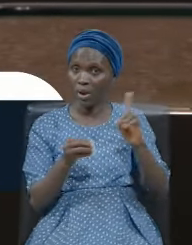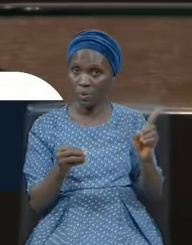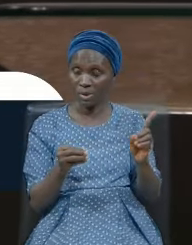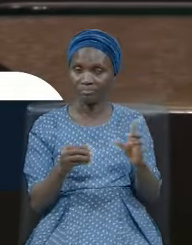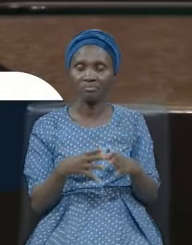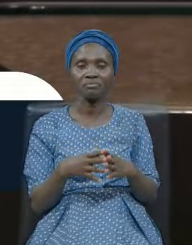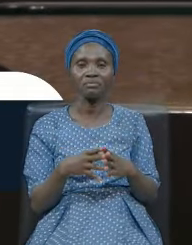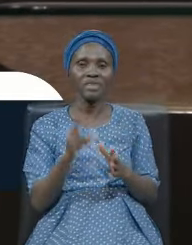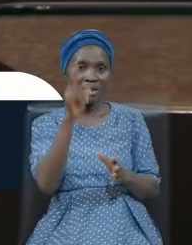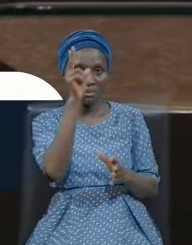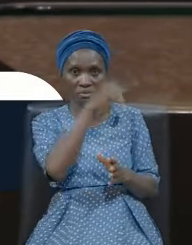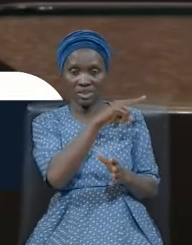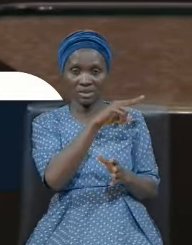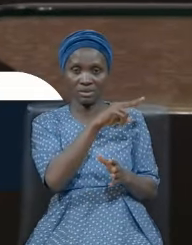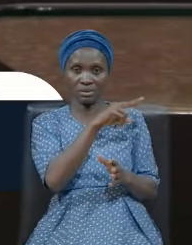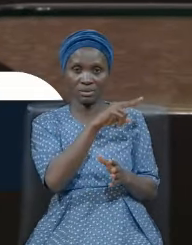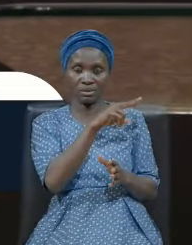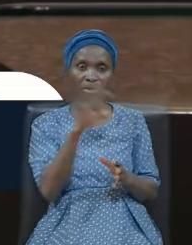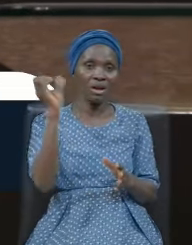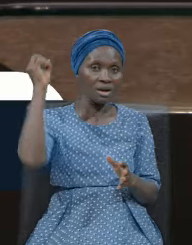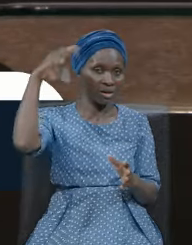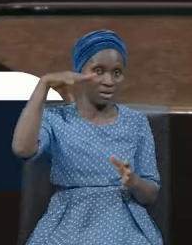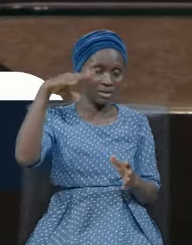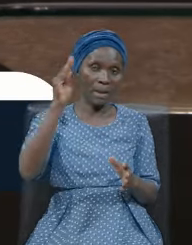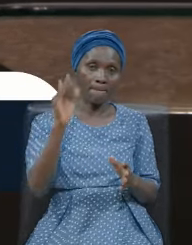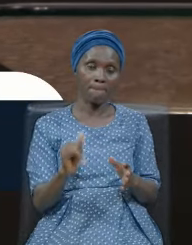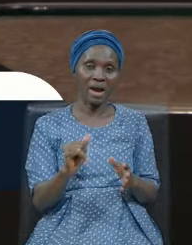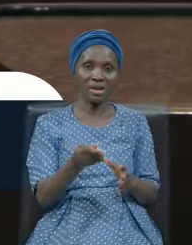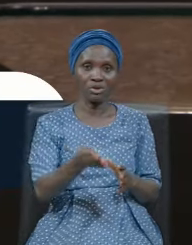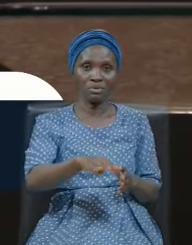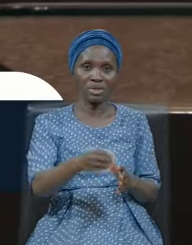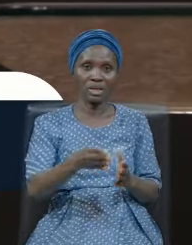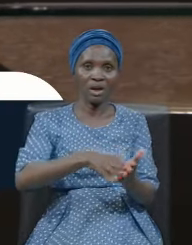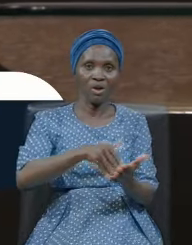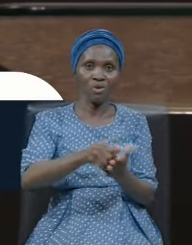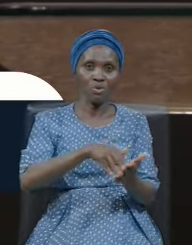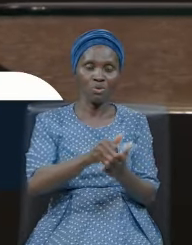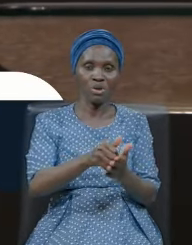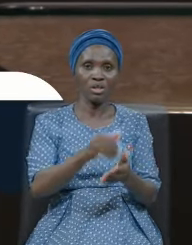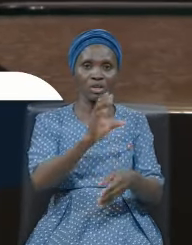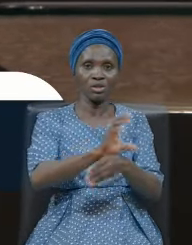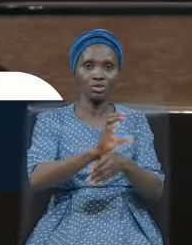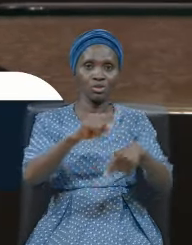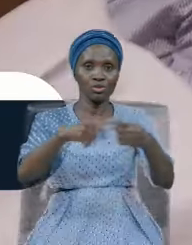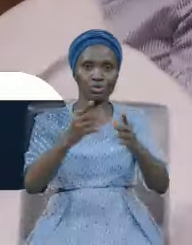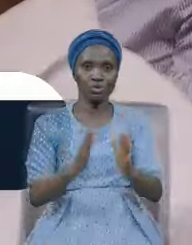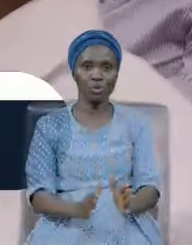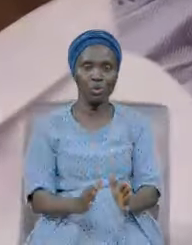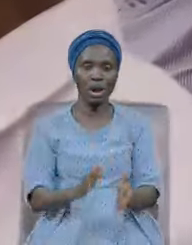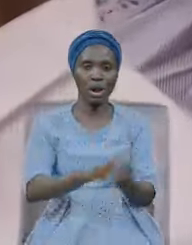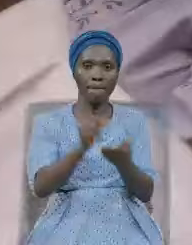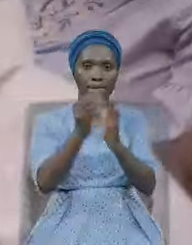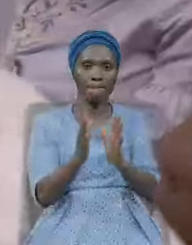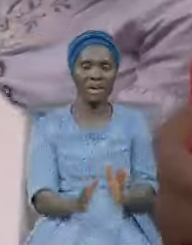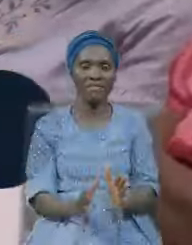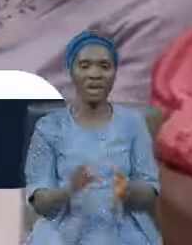misunderstood grace by nominal churchgoers, nominal believers. Number two,